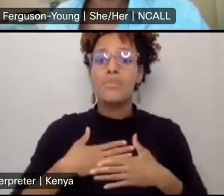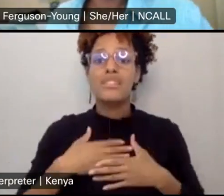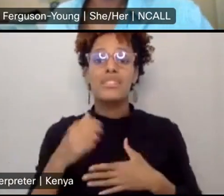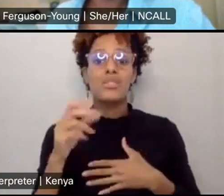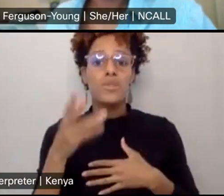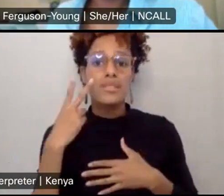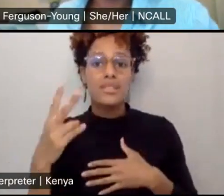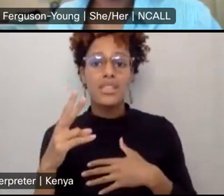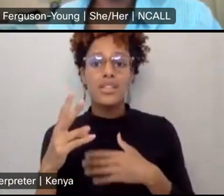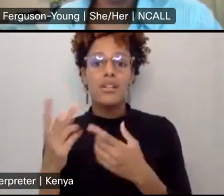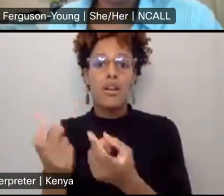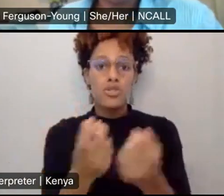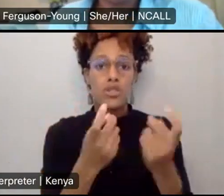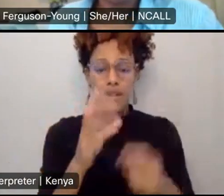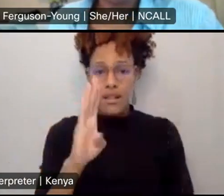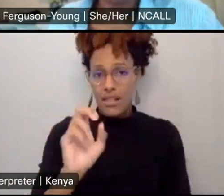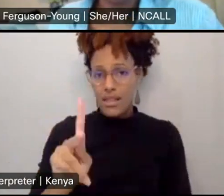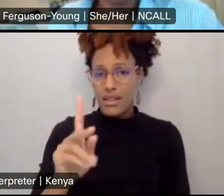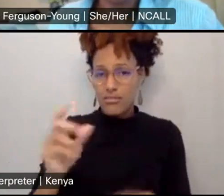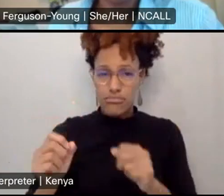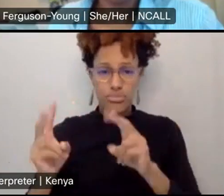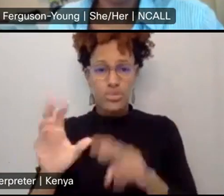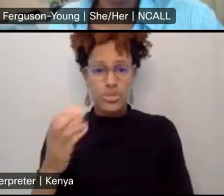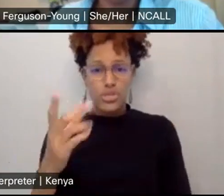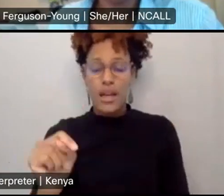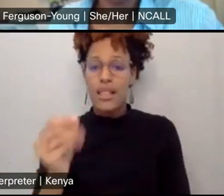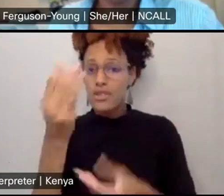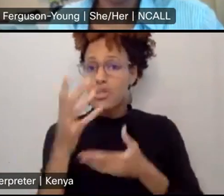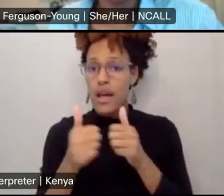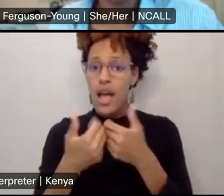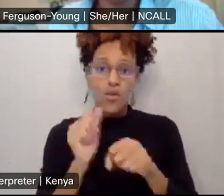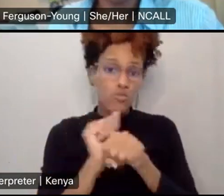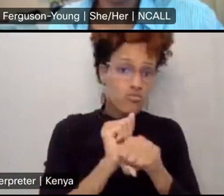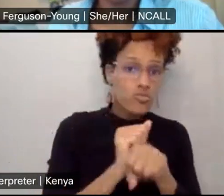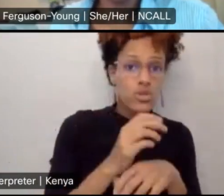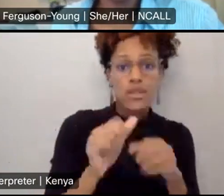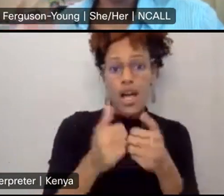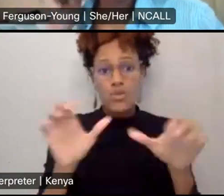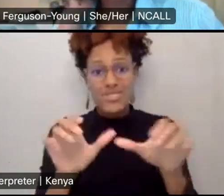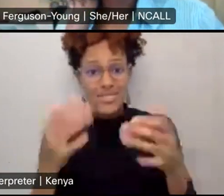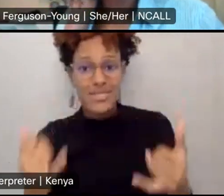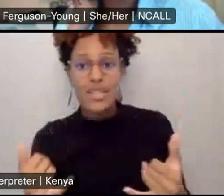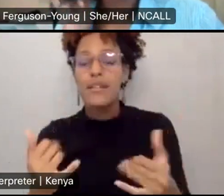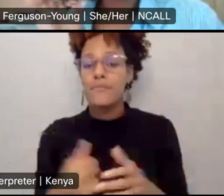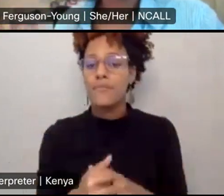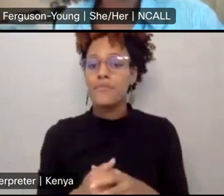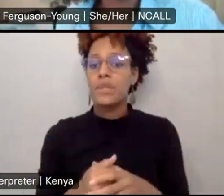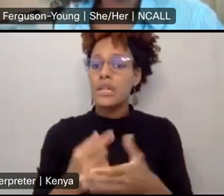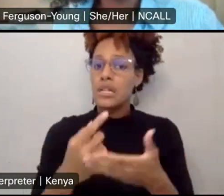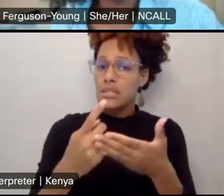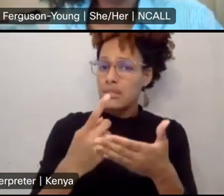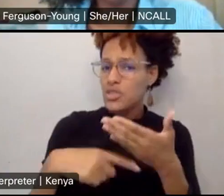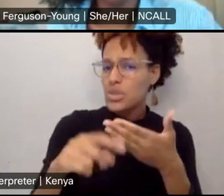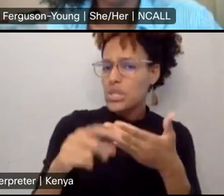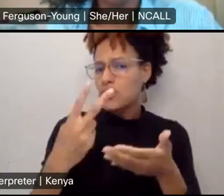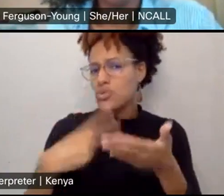is provided in the chat and let us know what worked and how we did today. And within the next week or so, we will